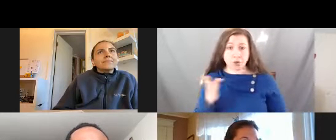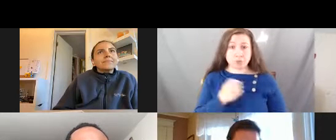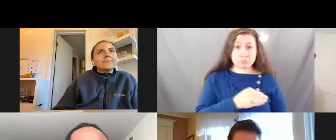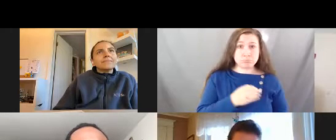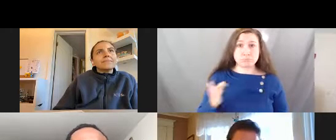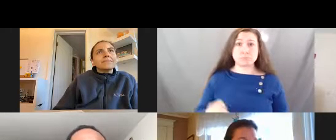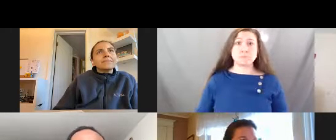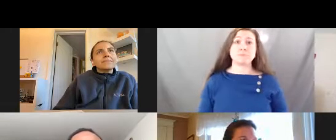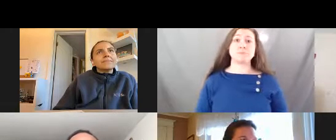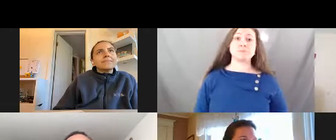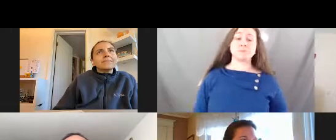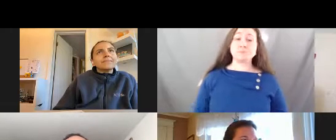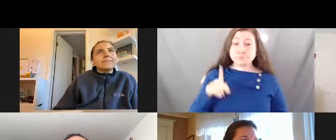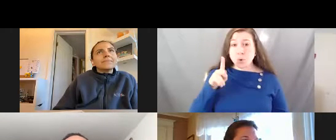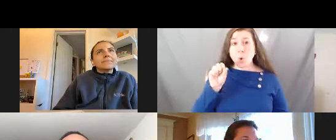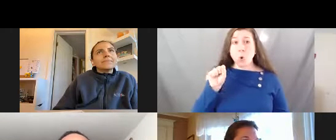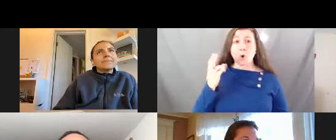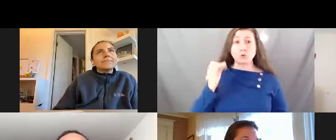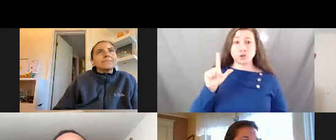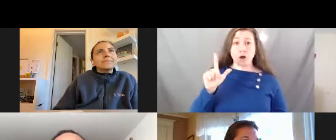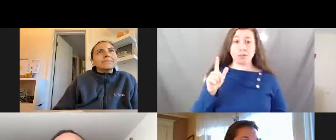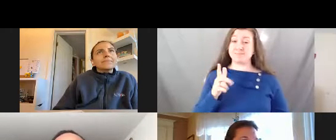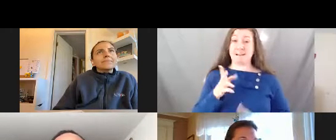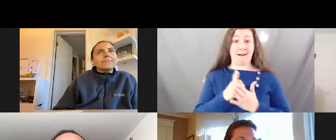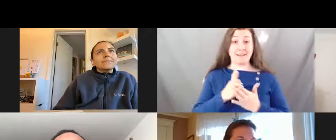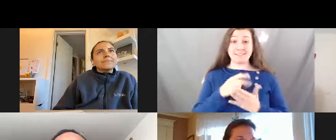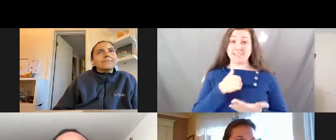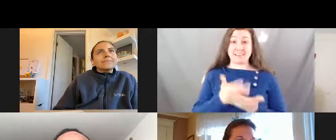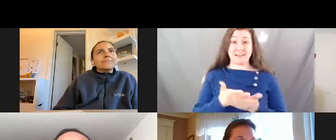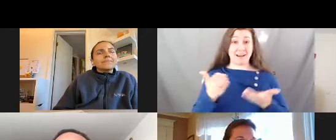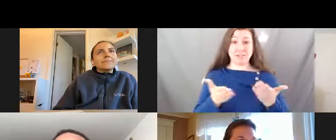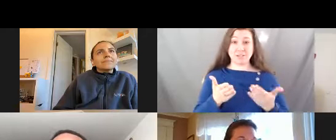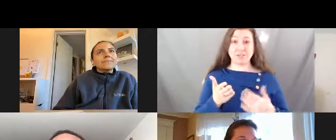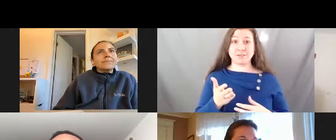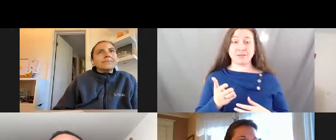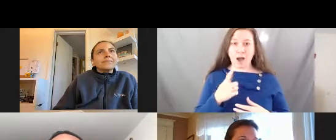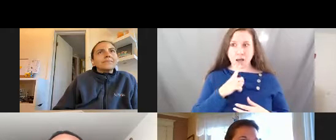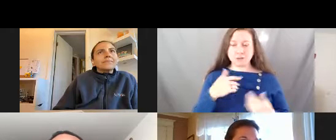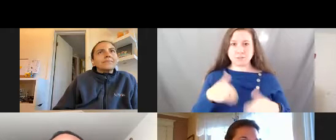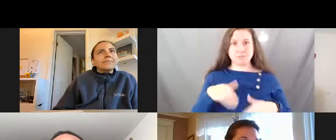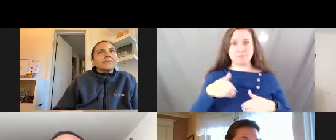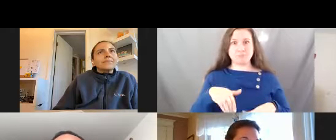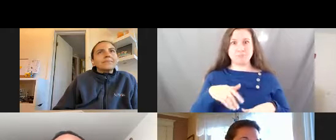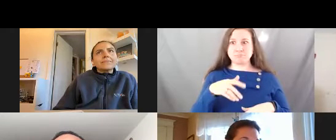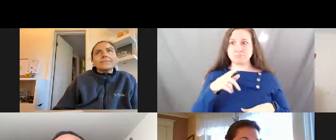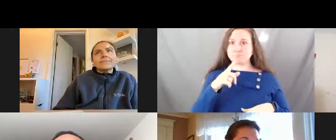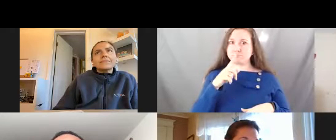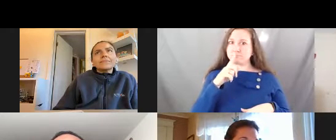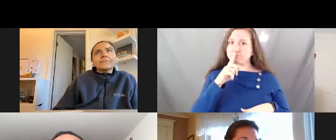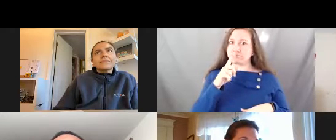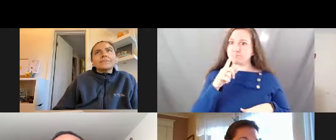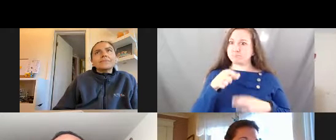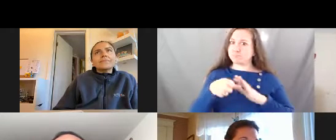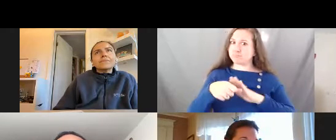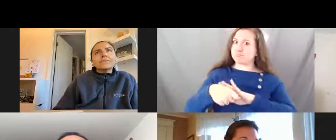I can go for this one. Honestly, when I came here initially, I was actually really moved by what the whole